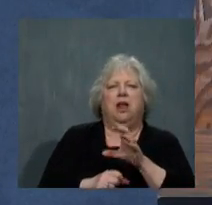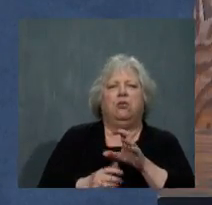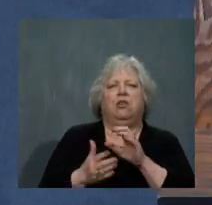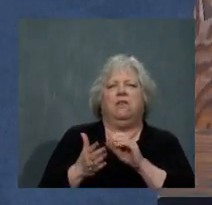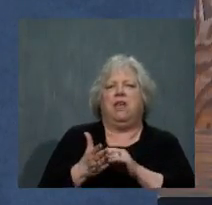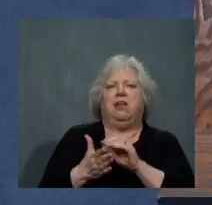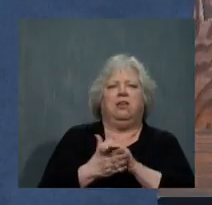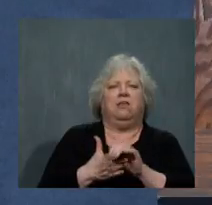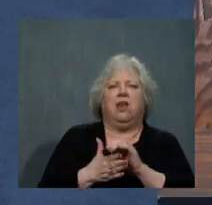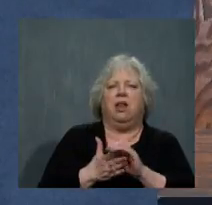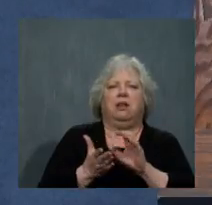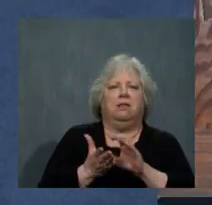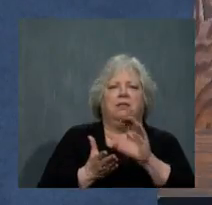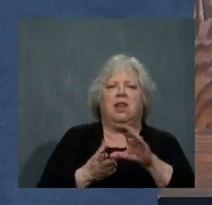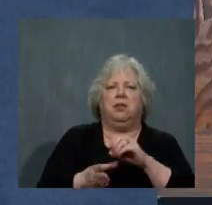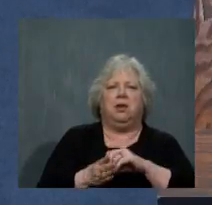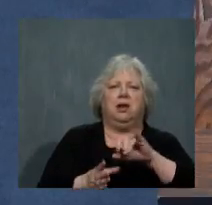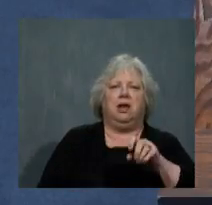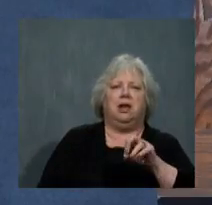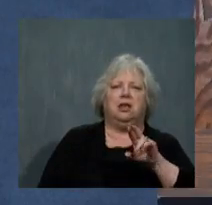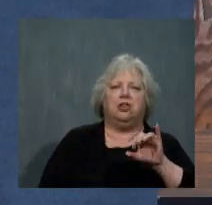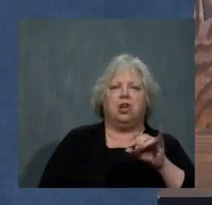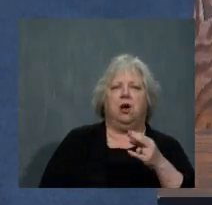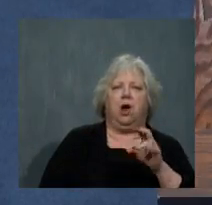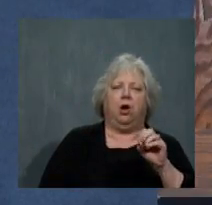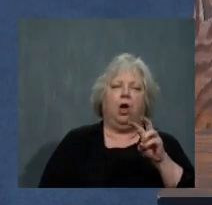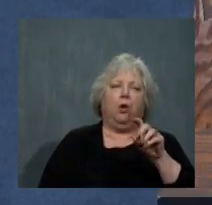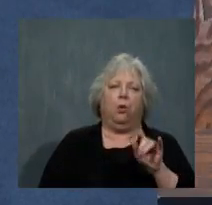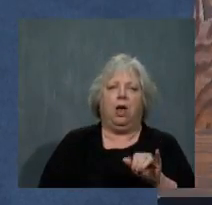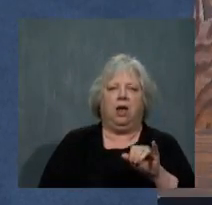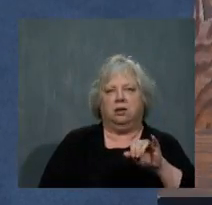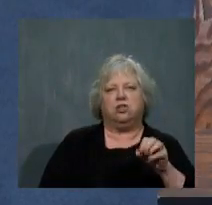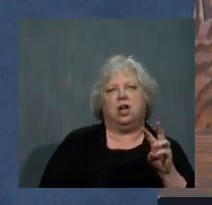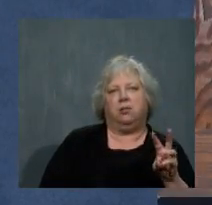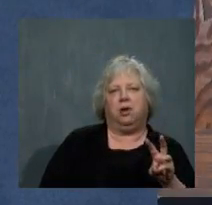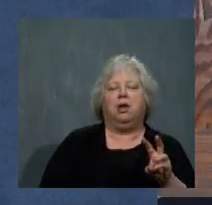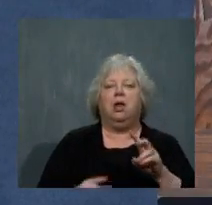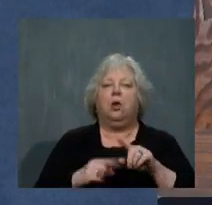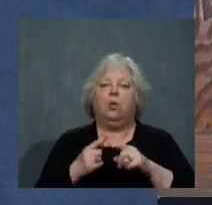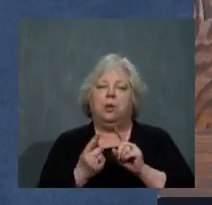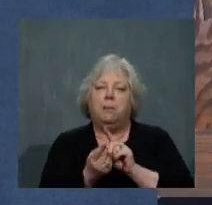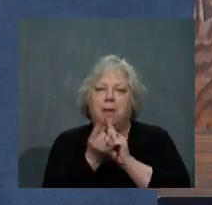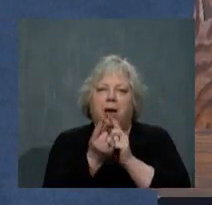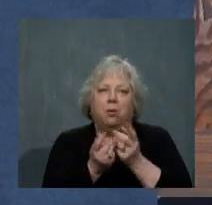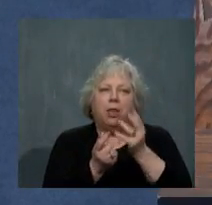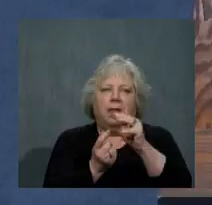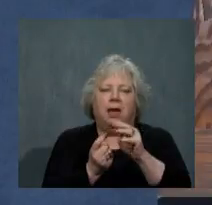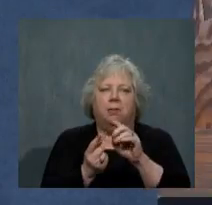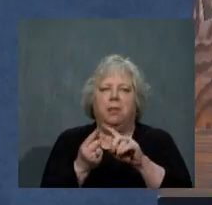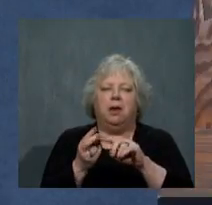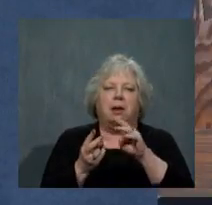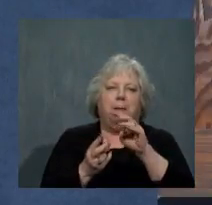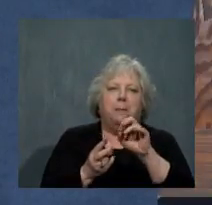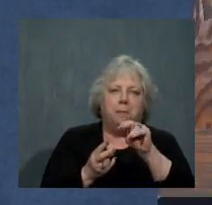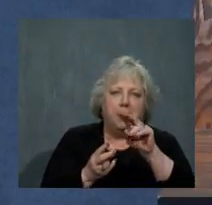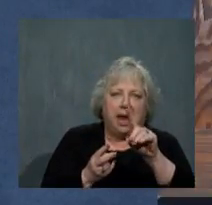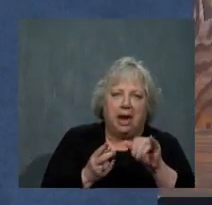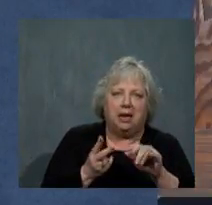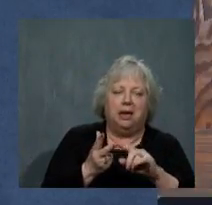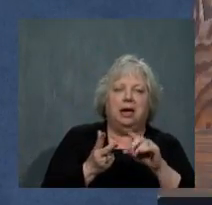of dollars of investment in Jericho Way. When we met with them, and Mandy and Dot